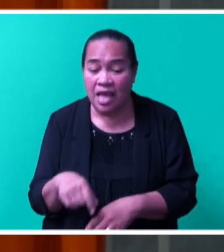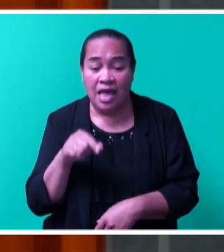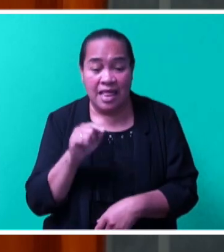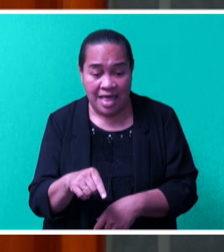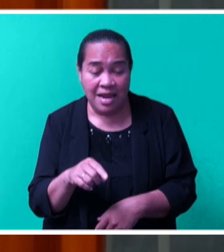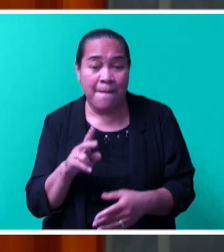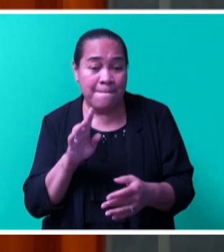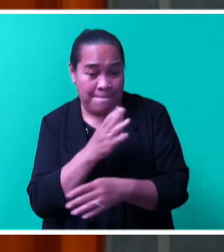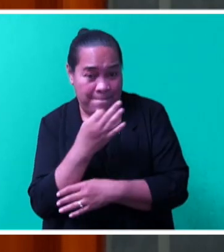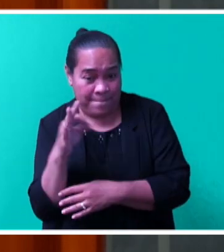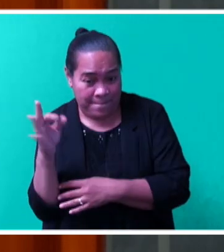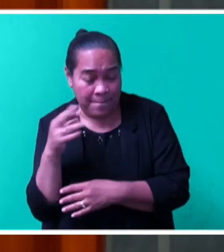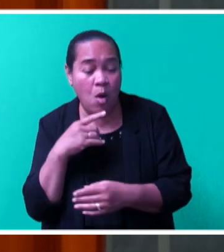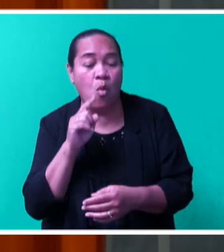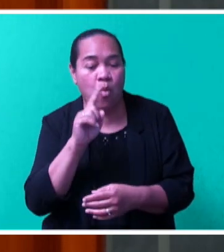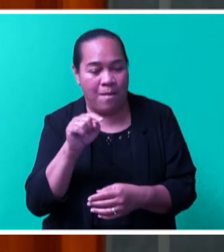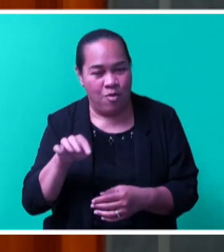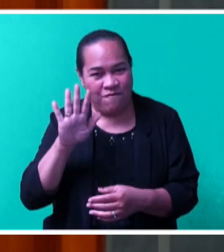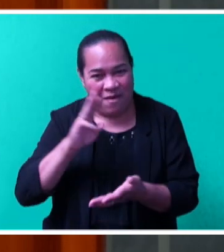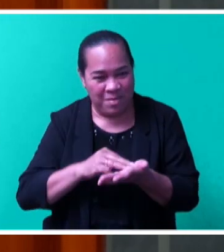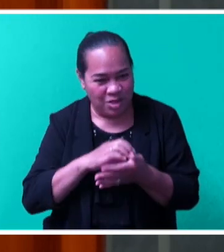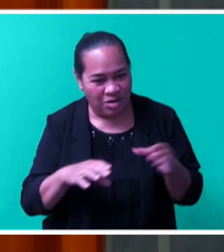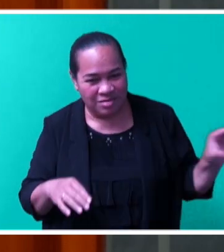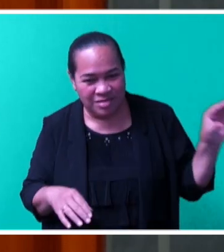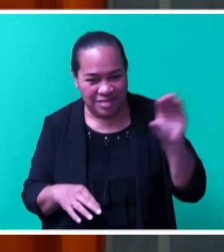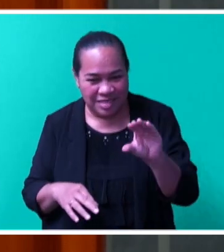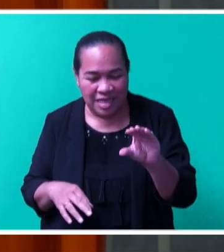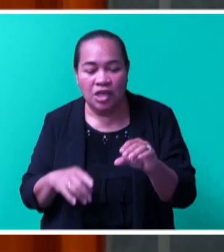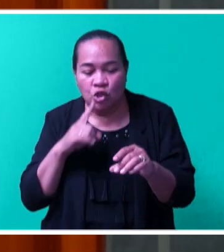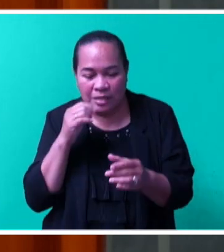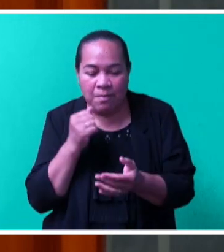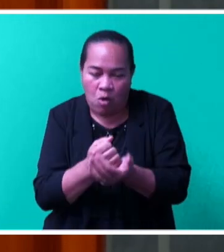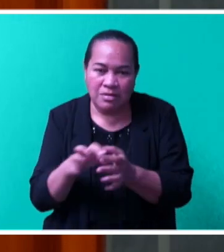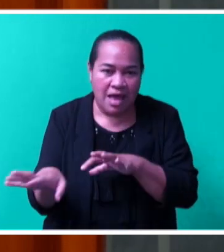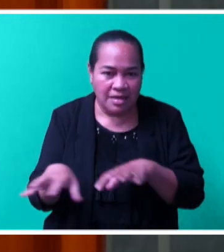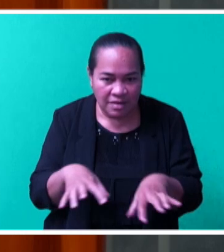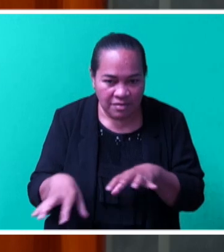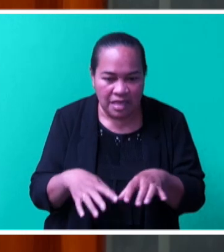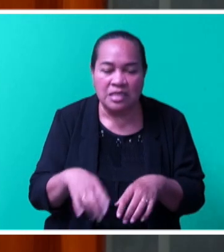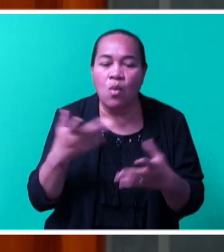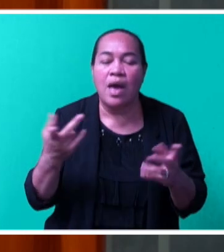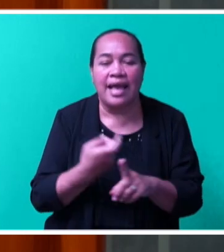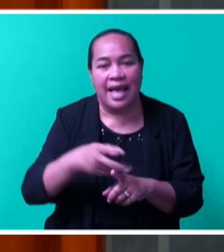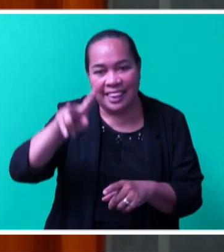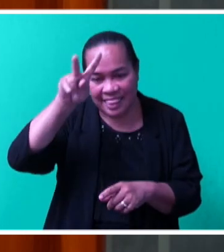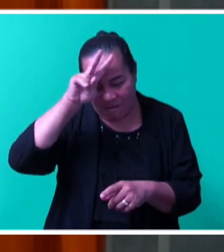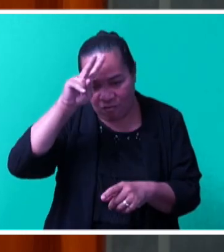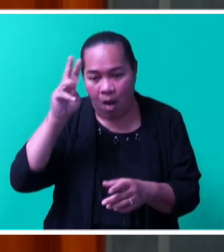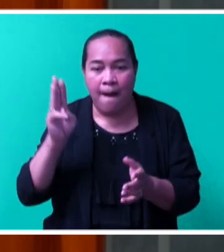provided 1.5 million to support rehabilitation and development activities across Kandabu,